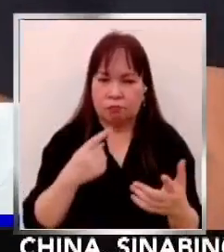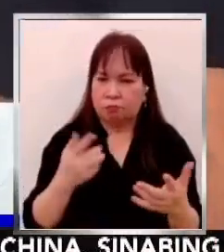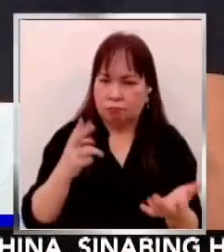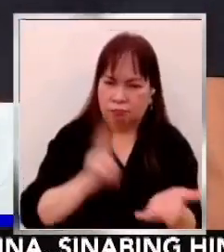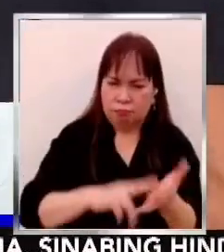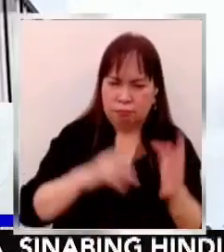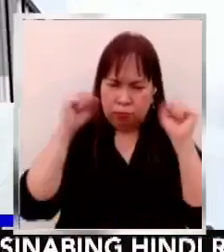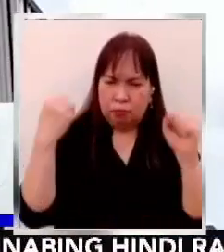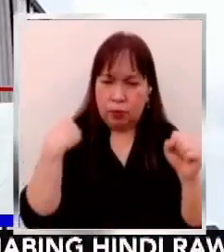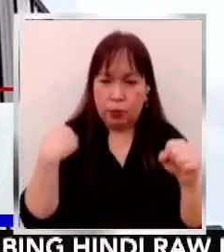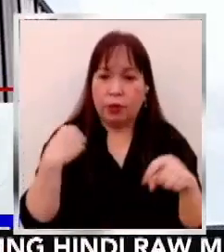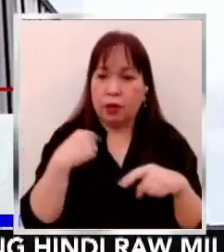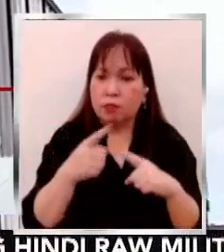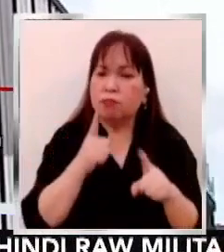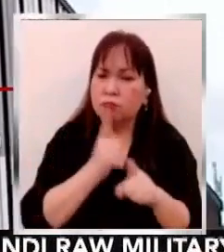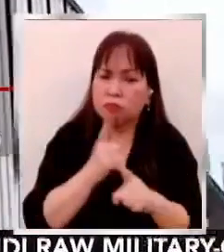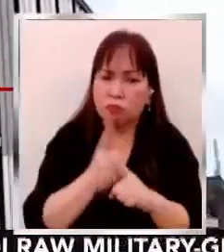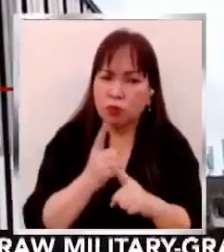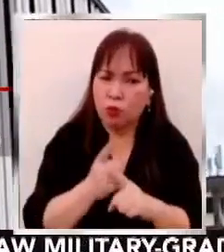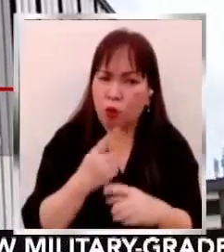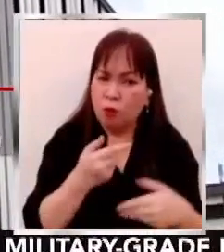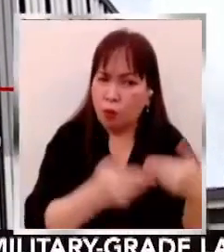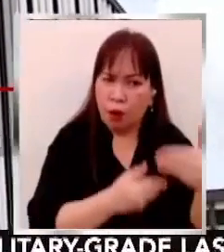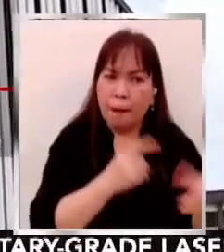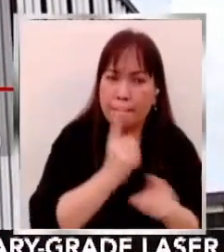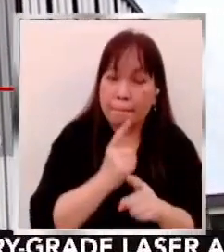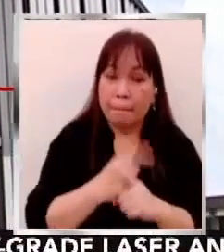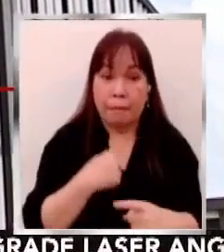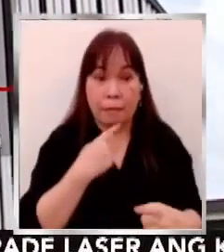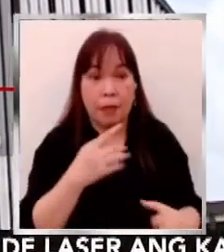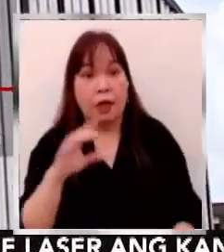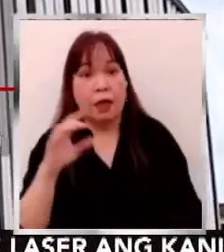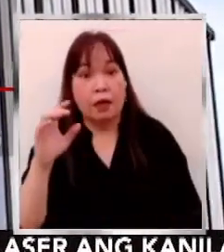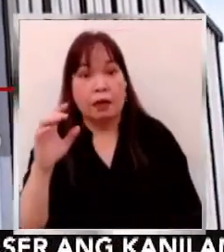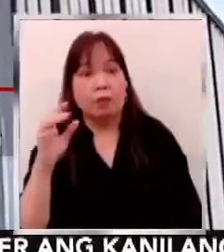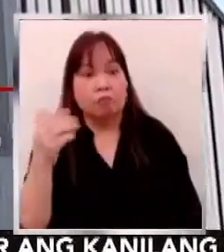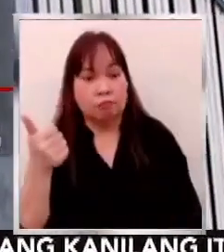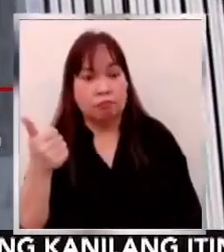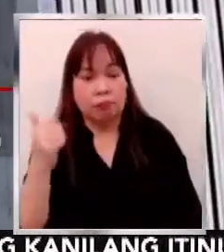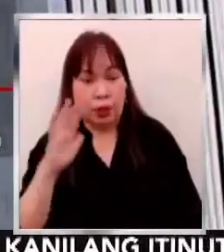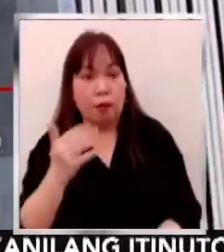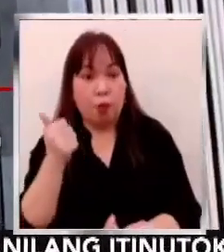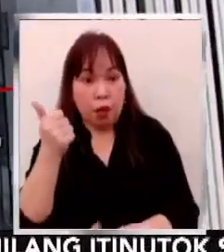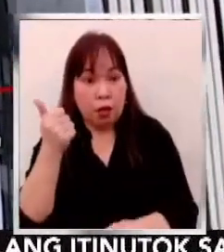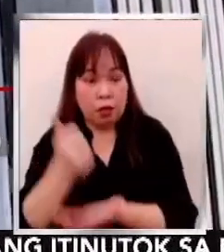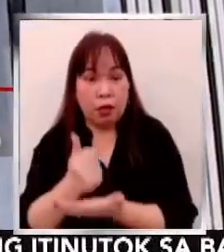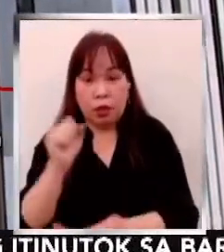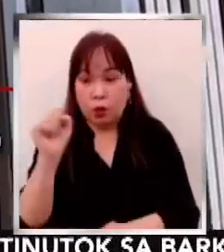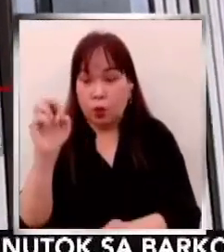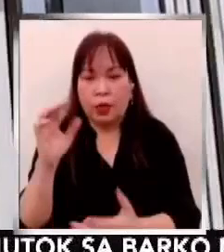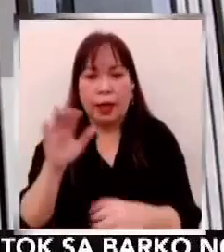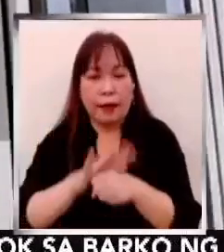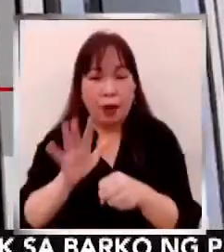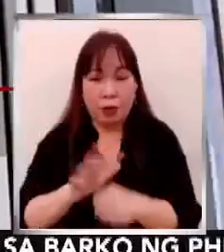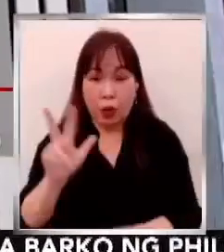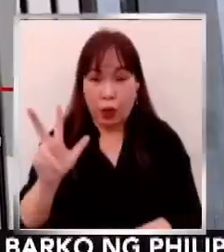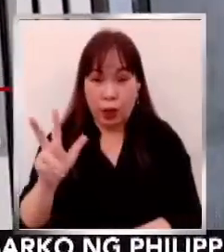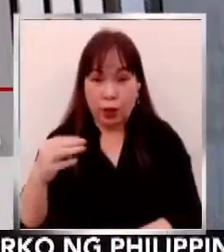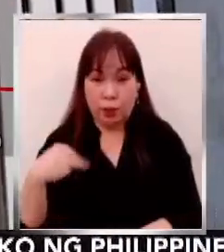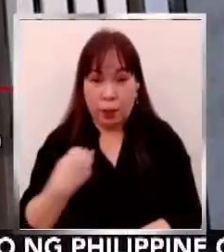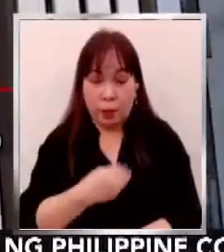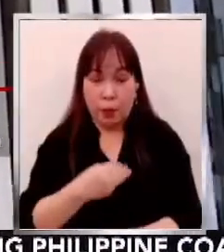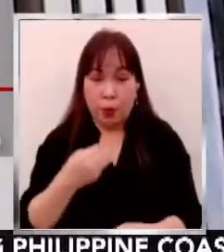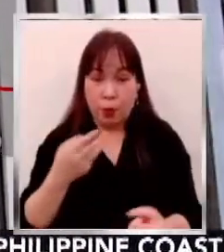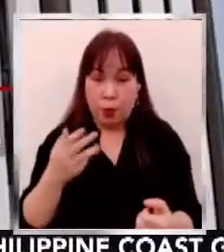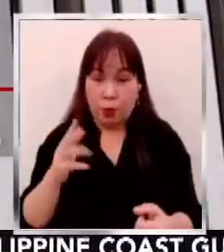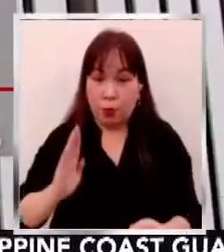tamang opisina. The SO becomes valid if it is signed by the three members of the board and the